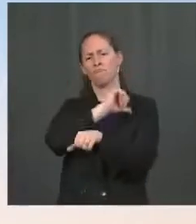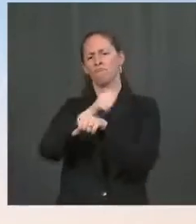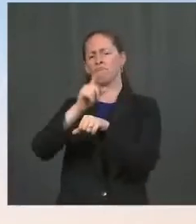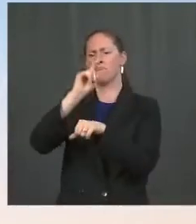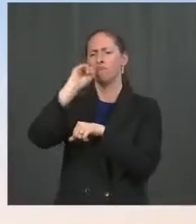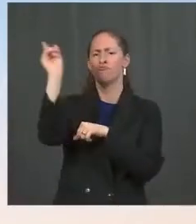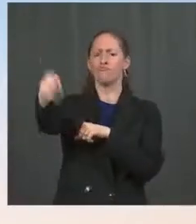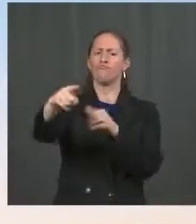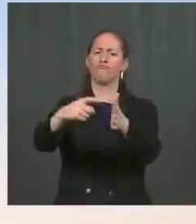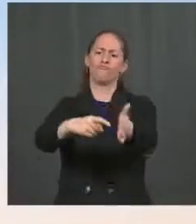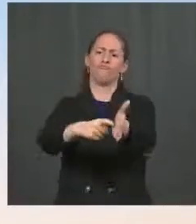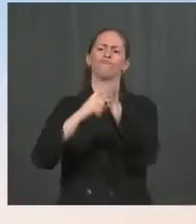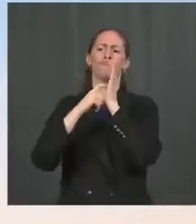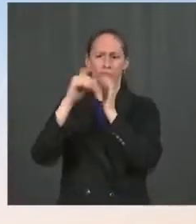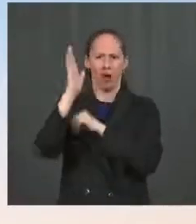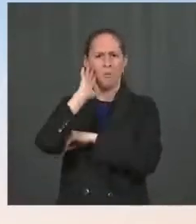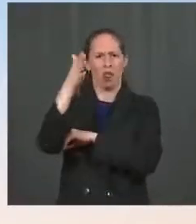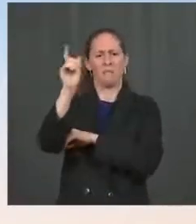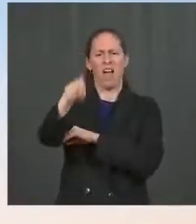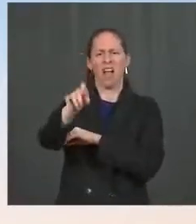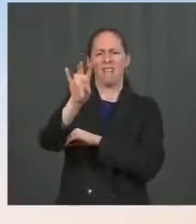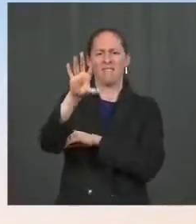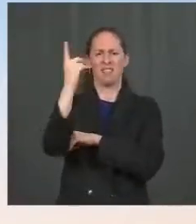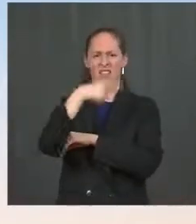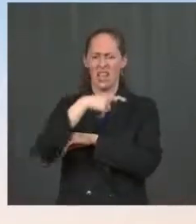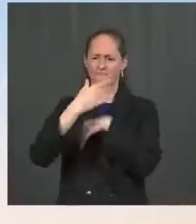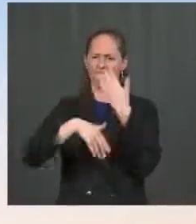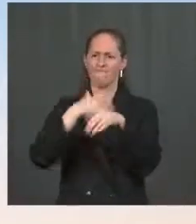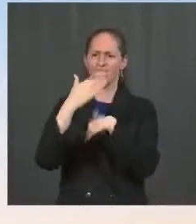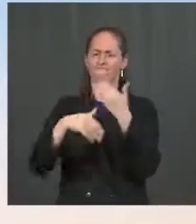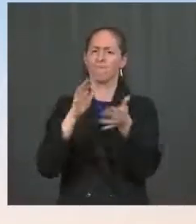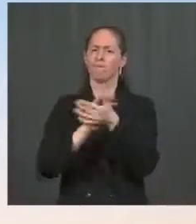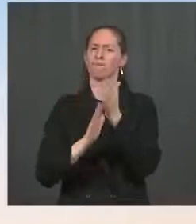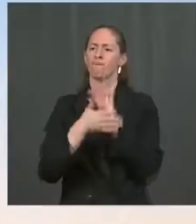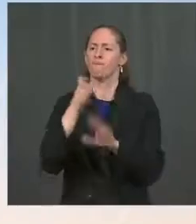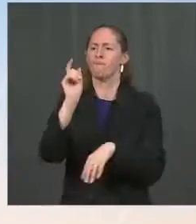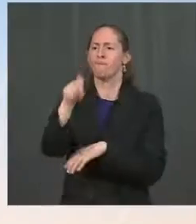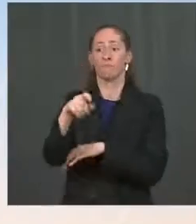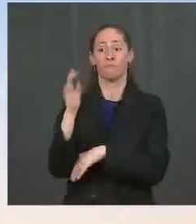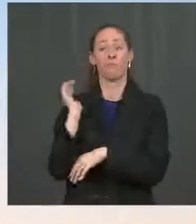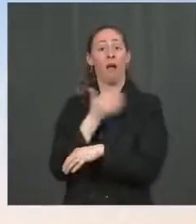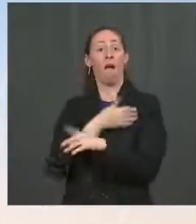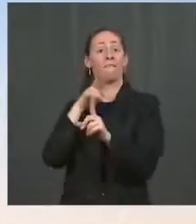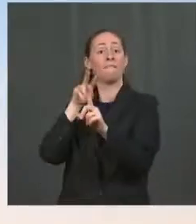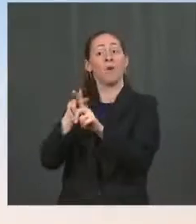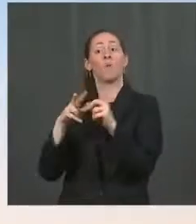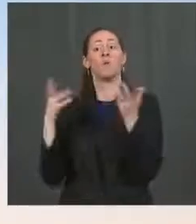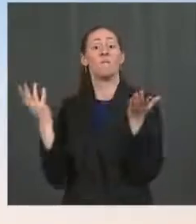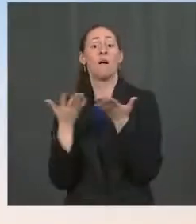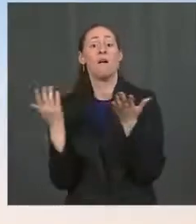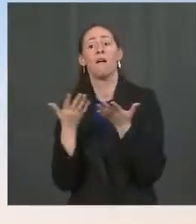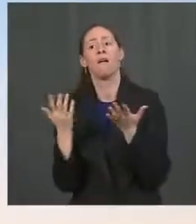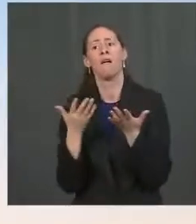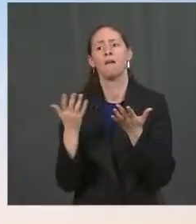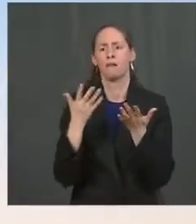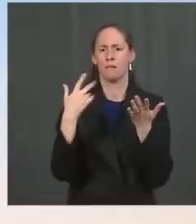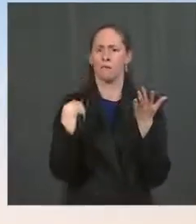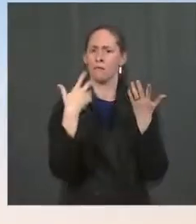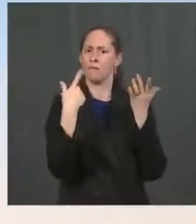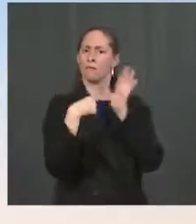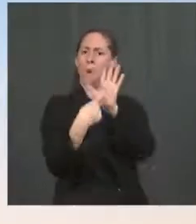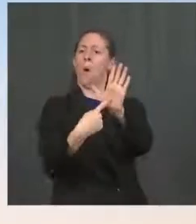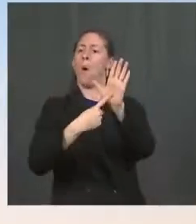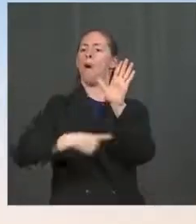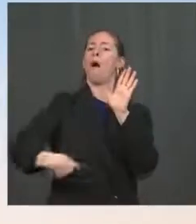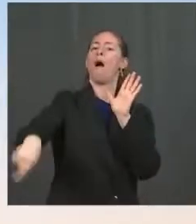on the timeline for these requirements, and his view and our view is this will serve as a model to the rest of the country